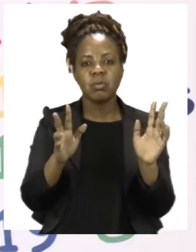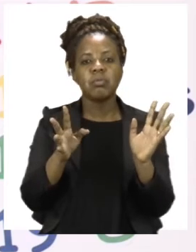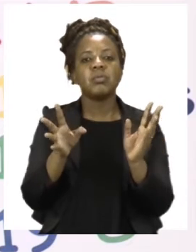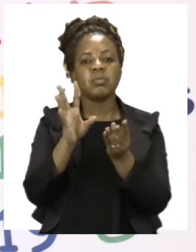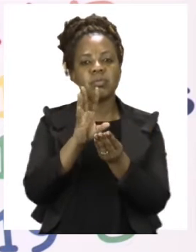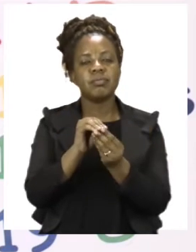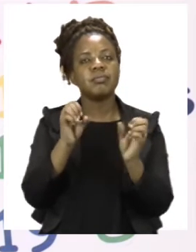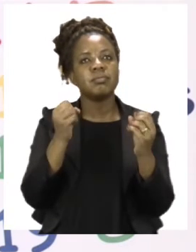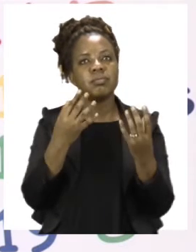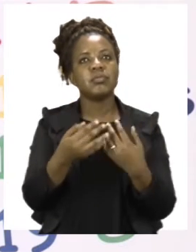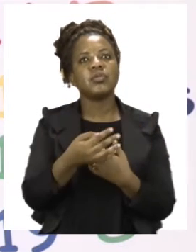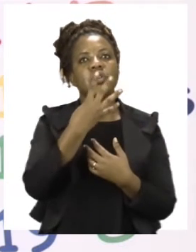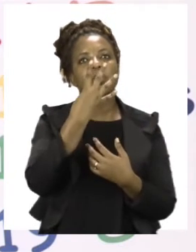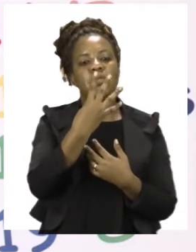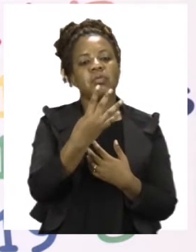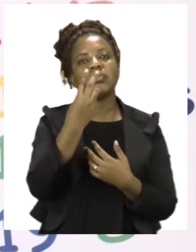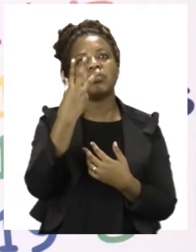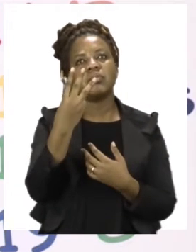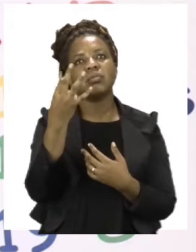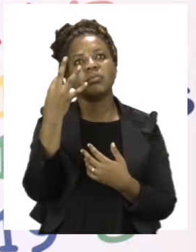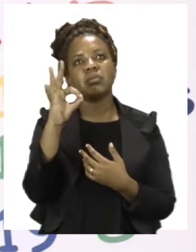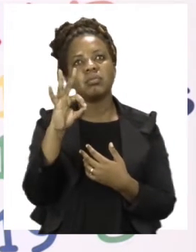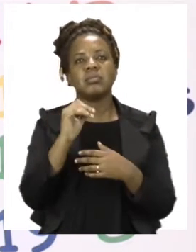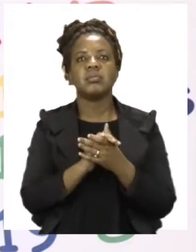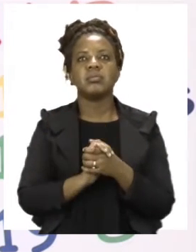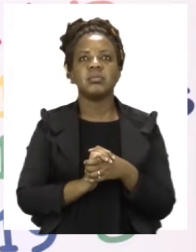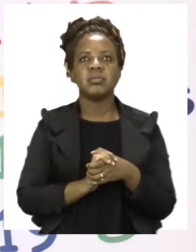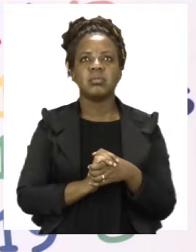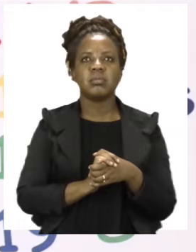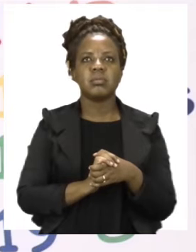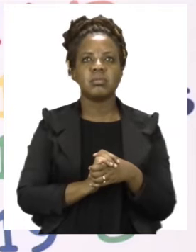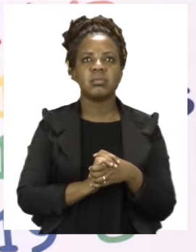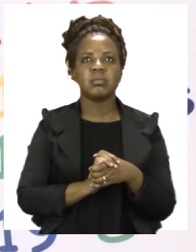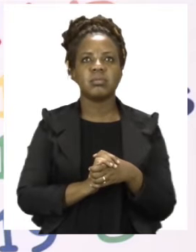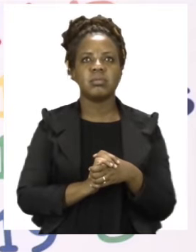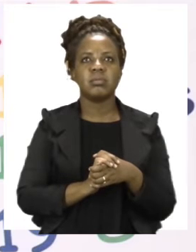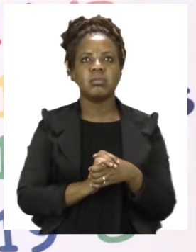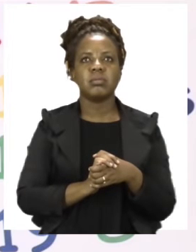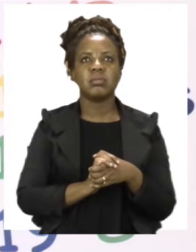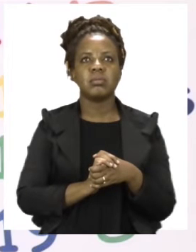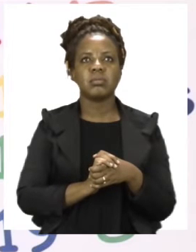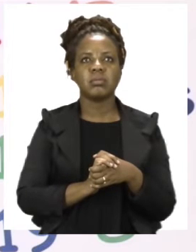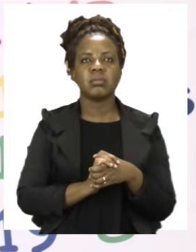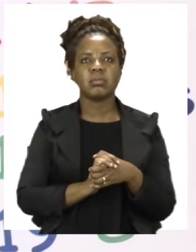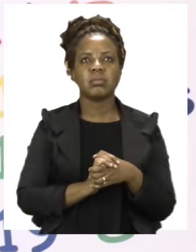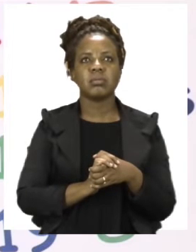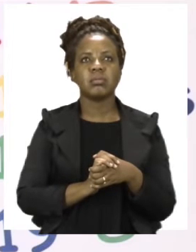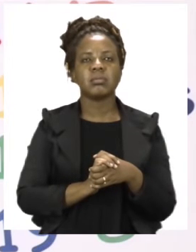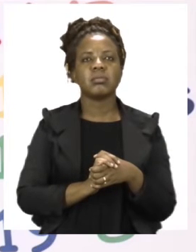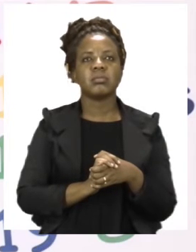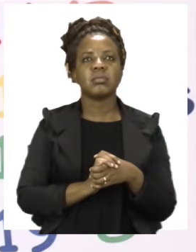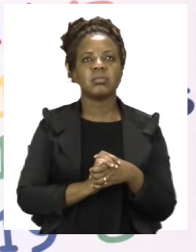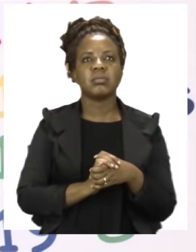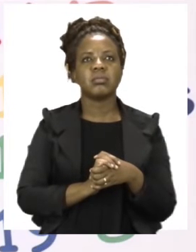439. So we want to take that number now and move on by doing the next step